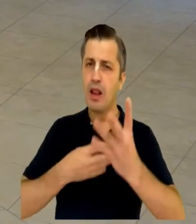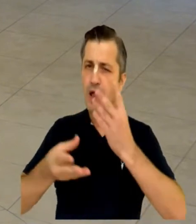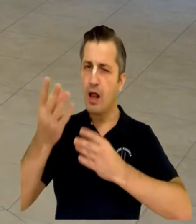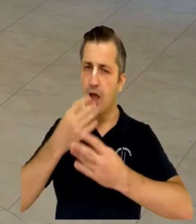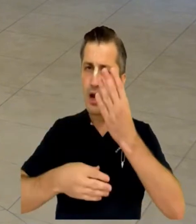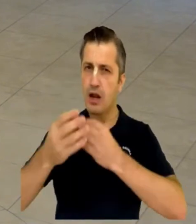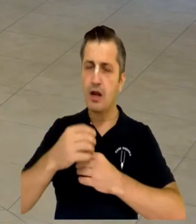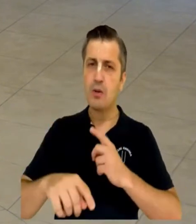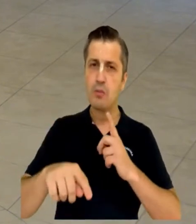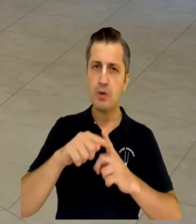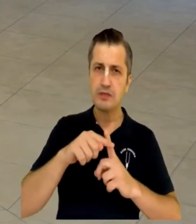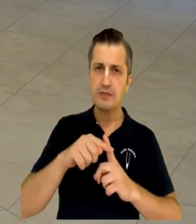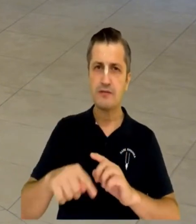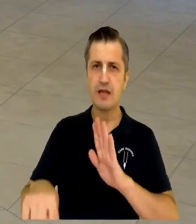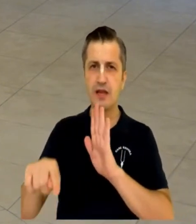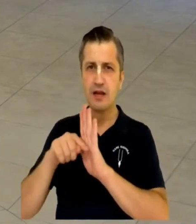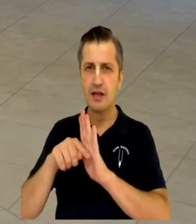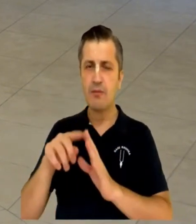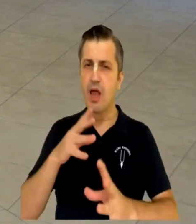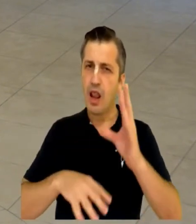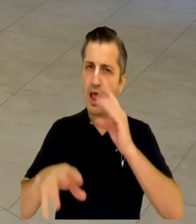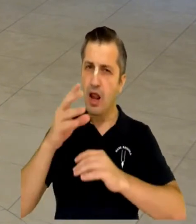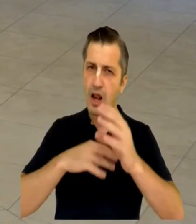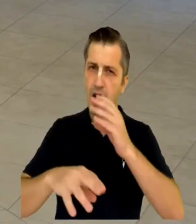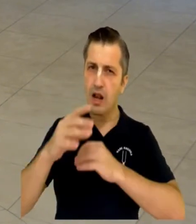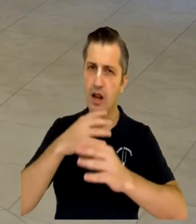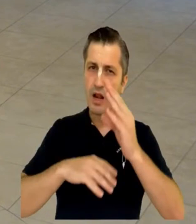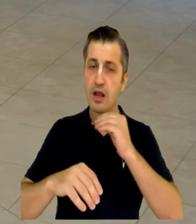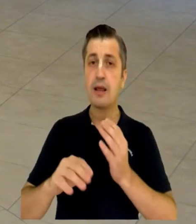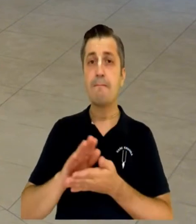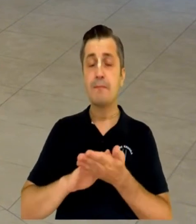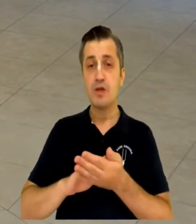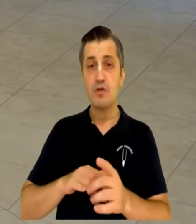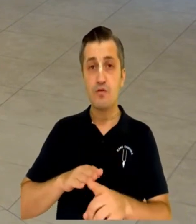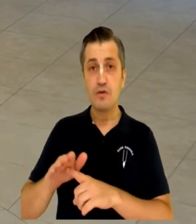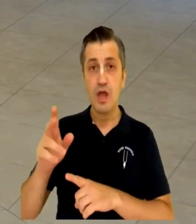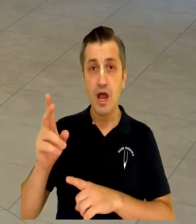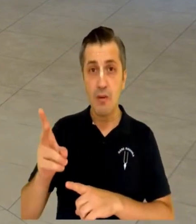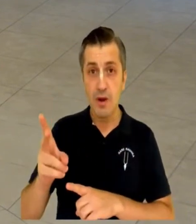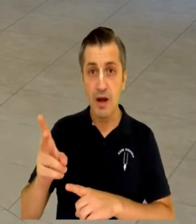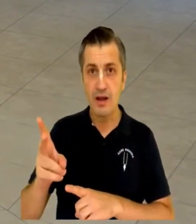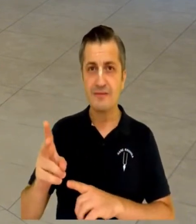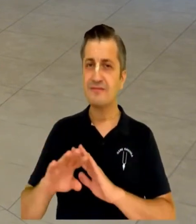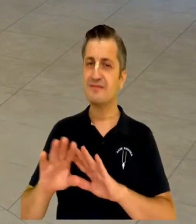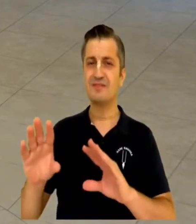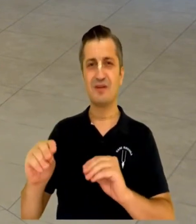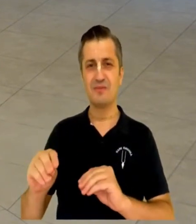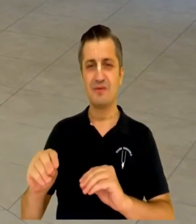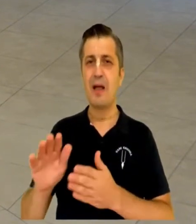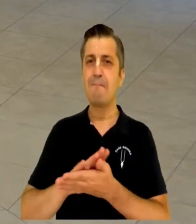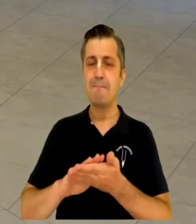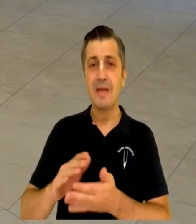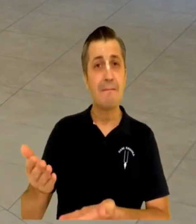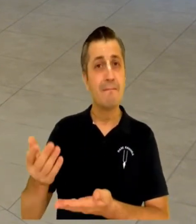reassurance that, okay, this is done. I went through that. It was needed. I learned my lesson, and I know now how to deal with a